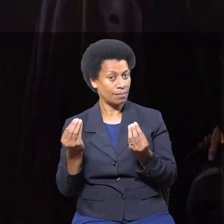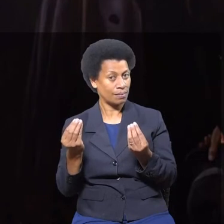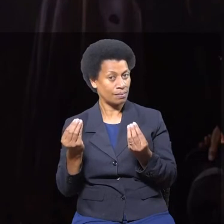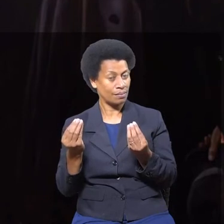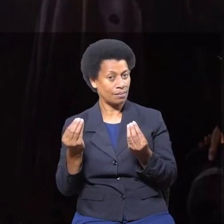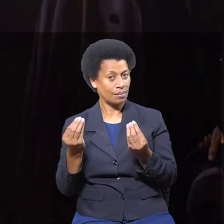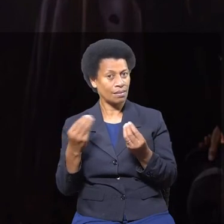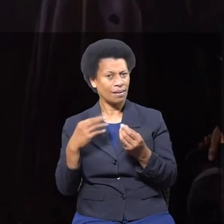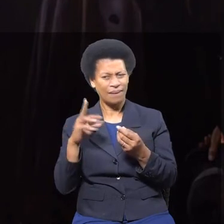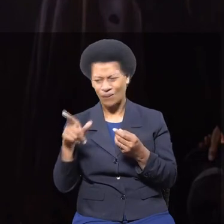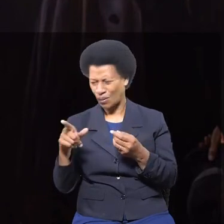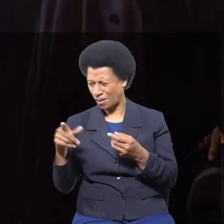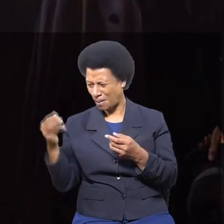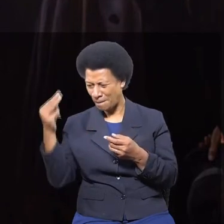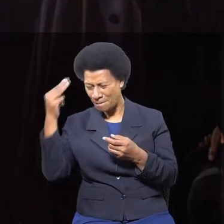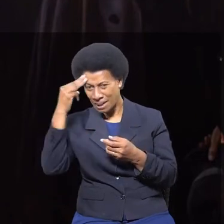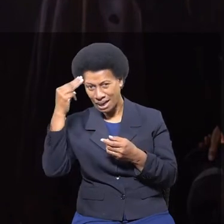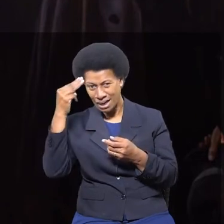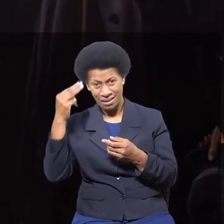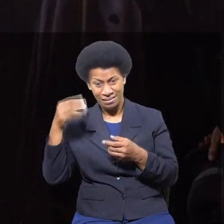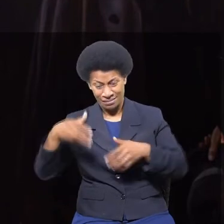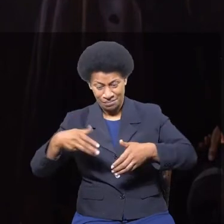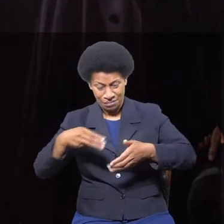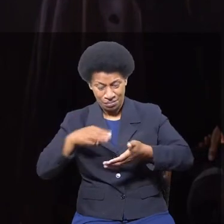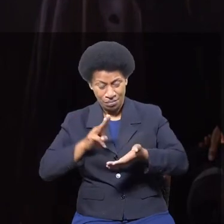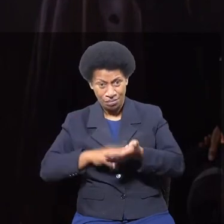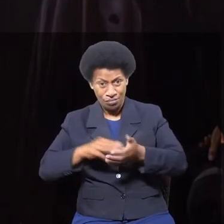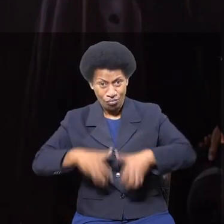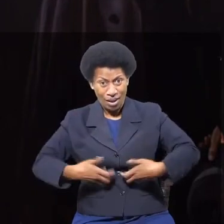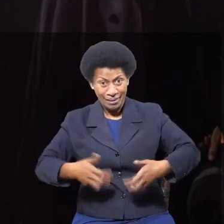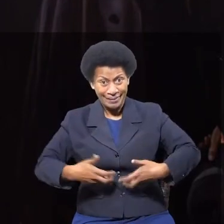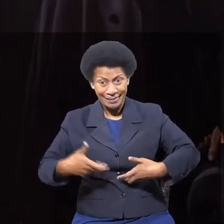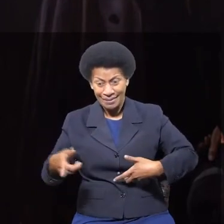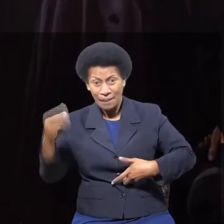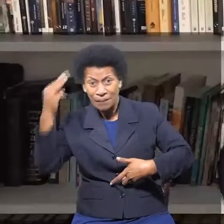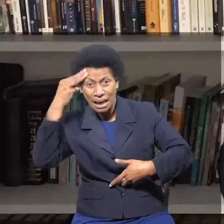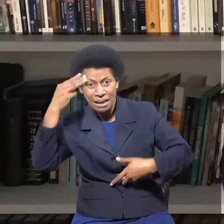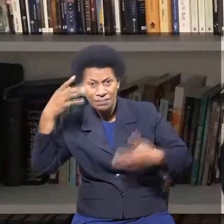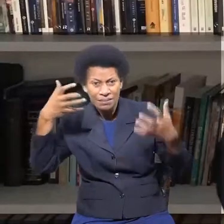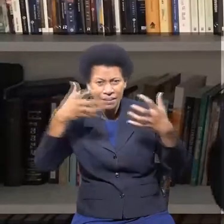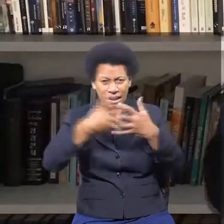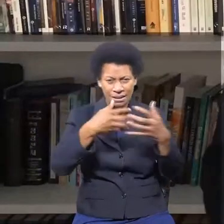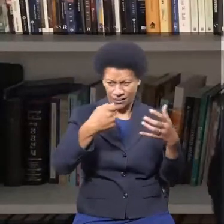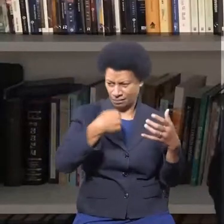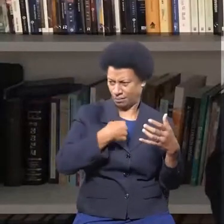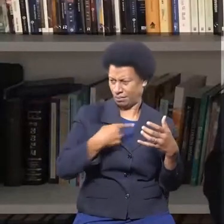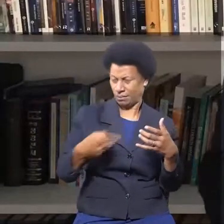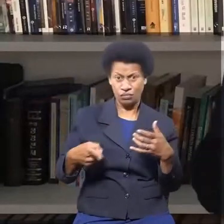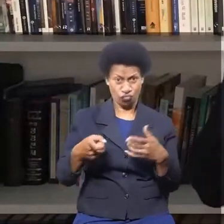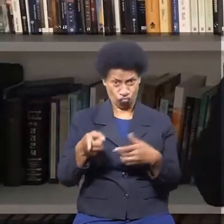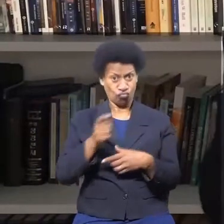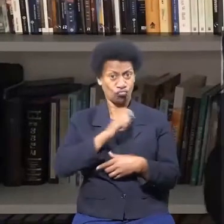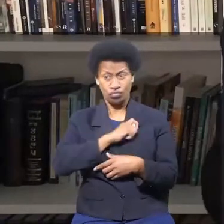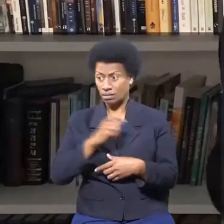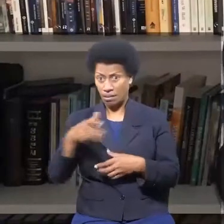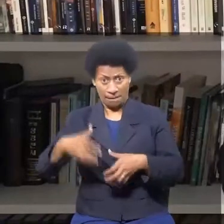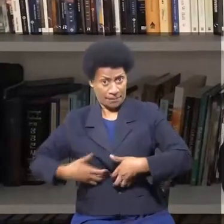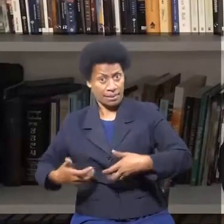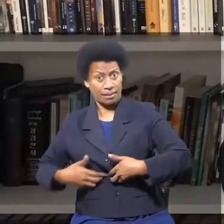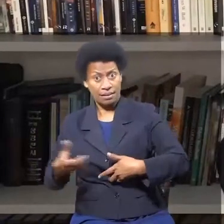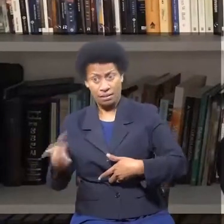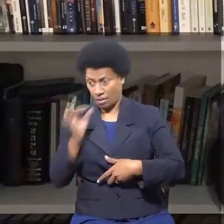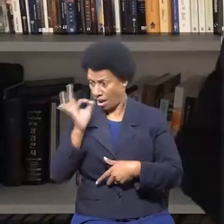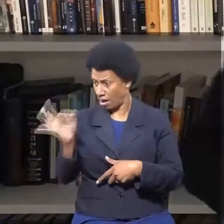trust in the convictions of a monkey's mind, if there are any convictions in such a mind?" What he's saying is, would you trust a